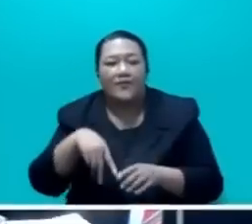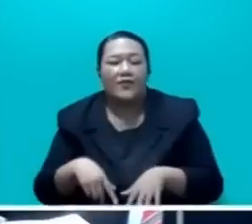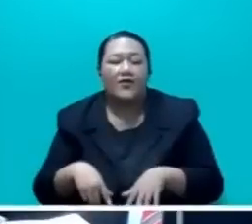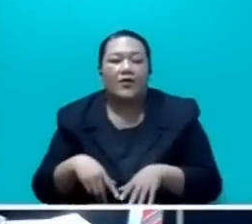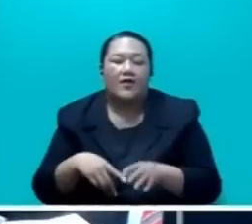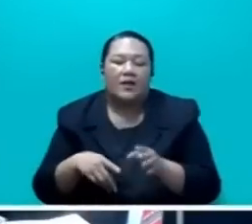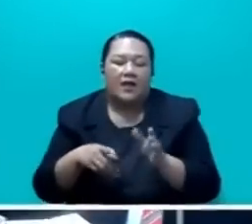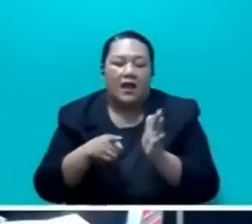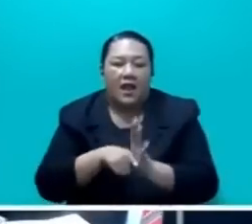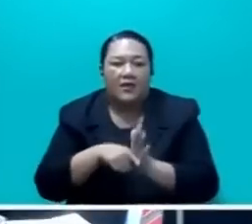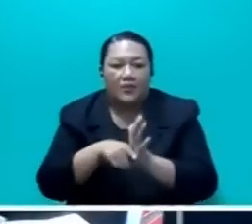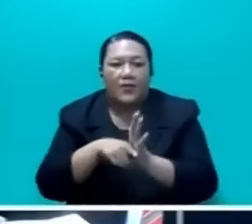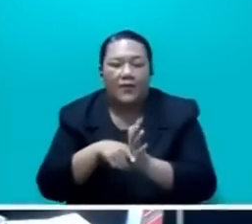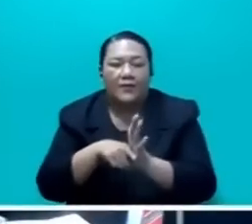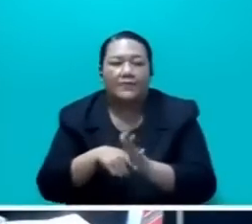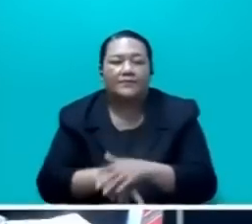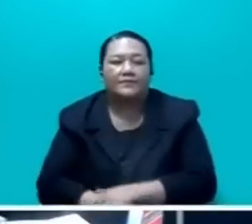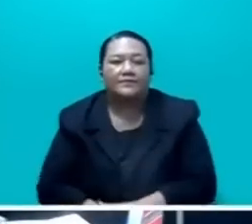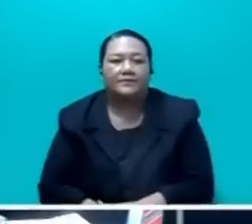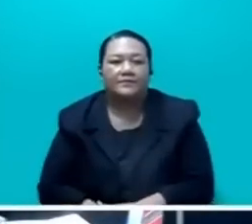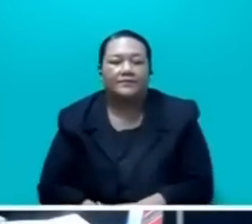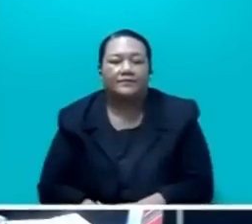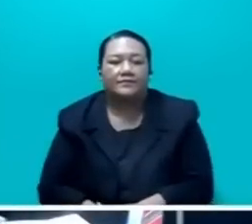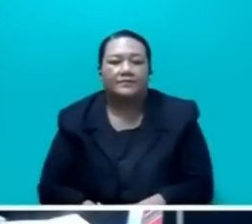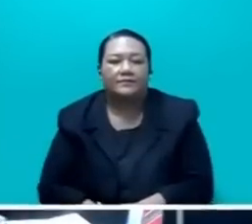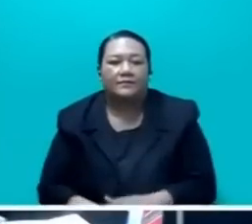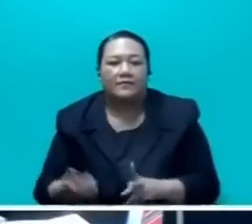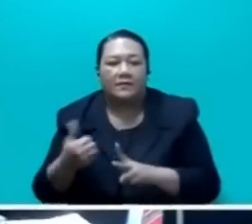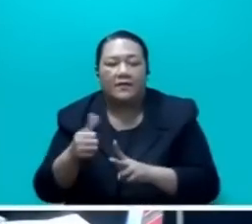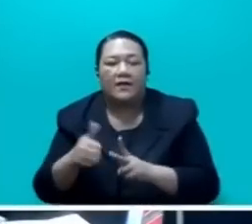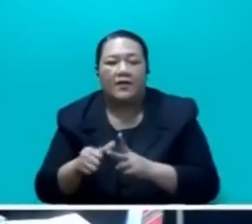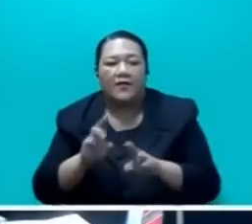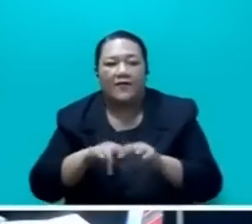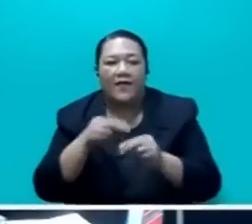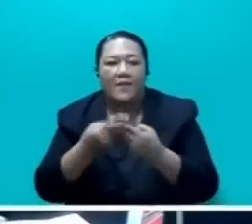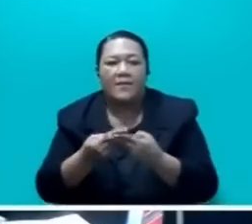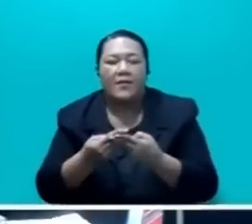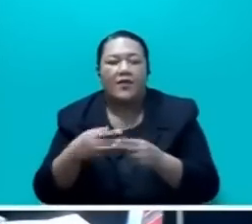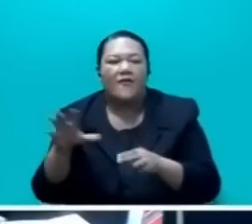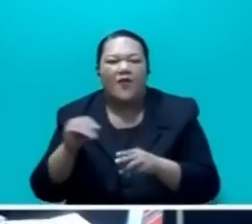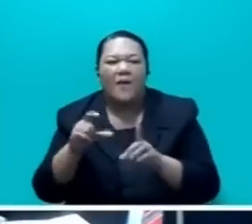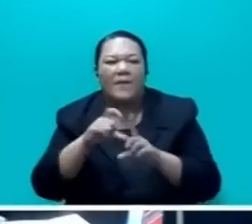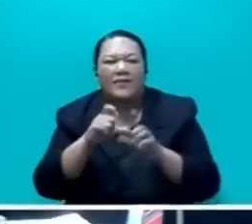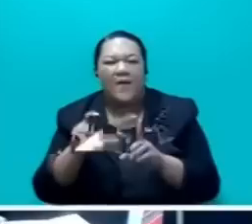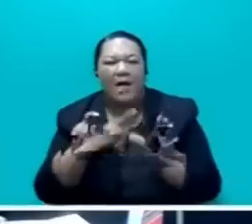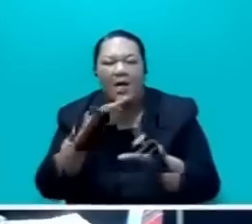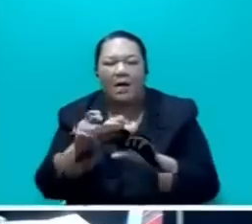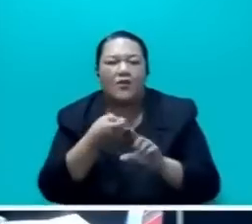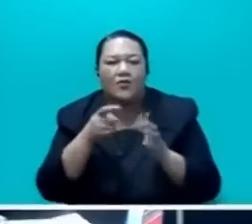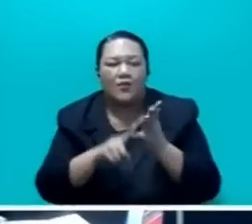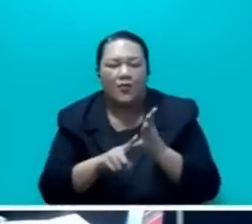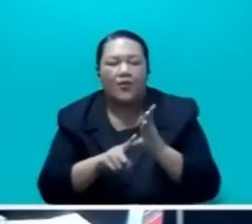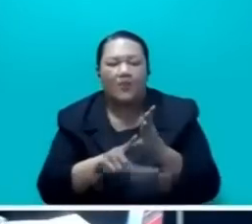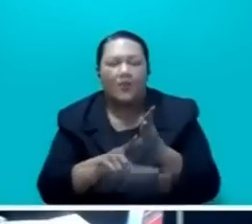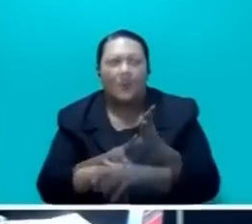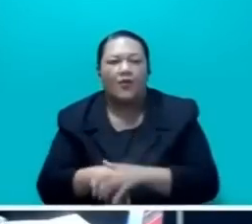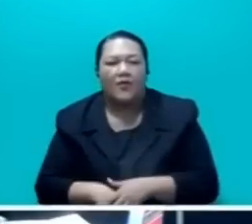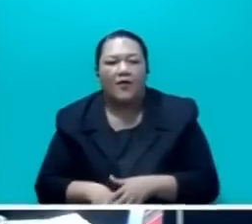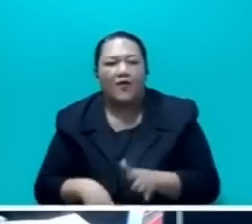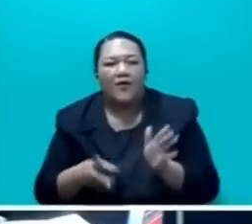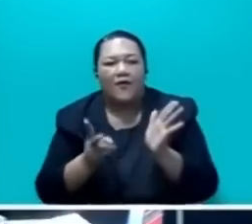Also wish to acknowledge my family from Daku, Bunikavika, Diwan